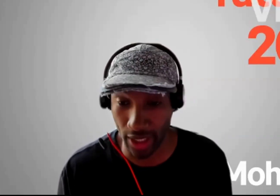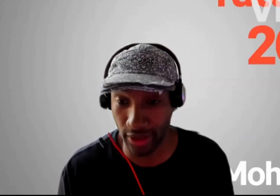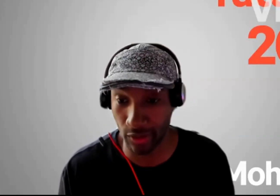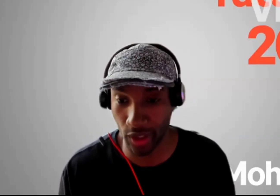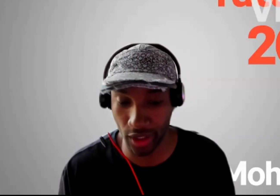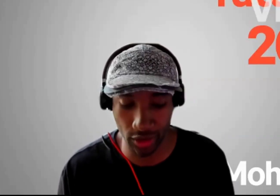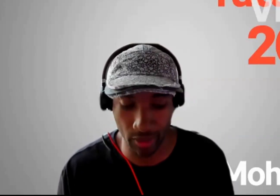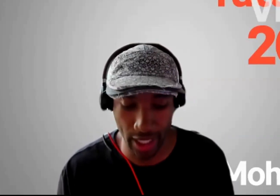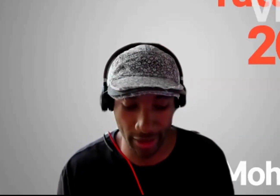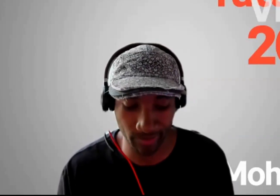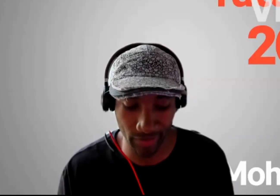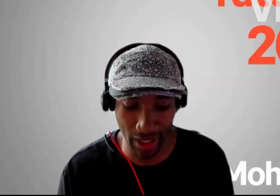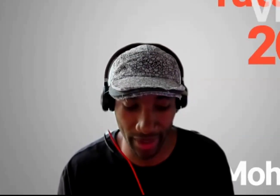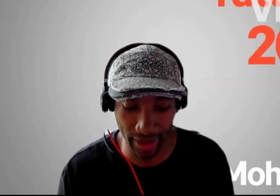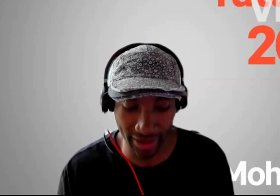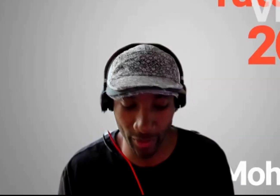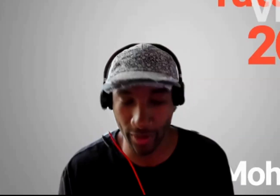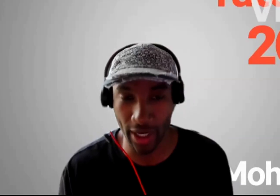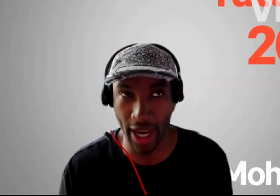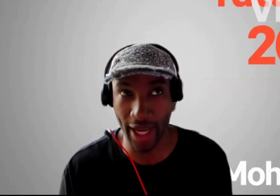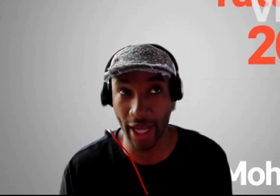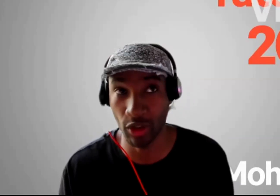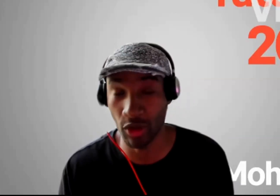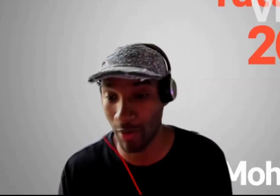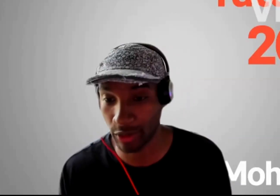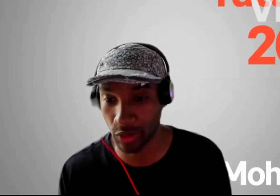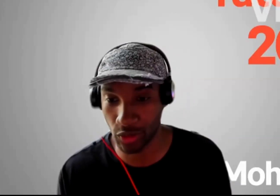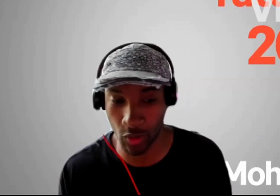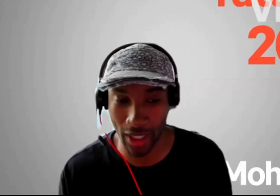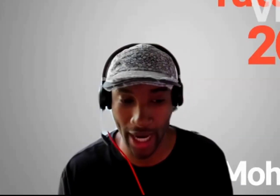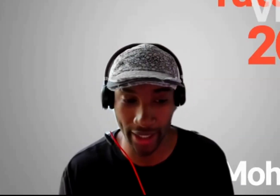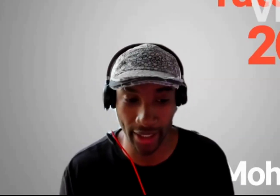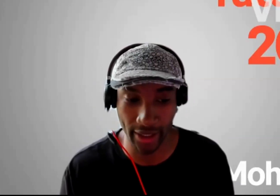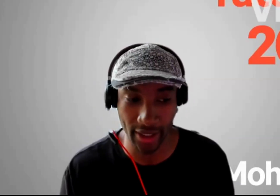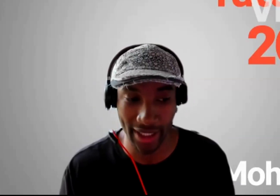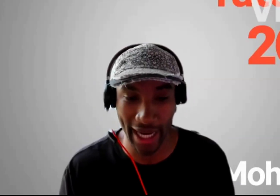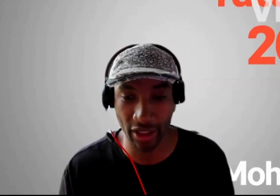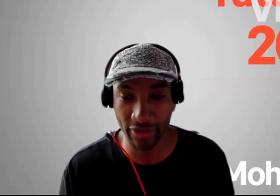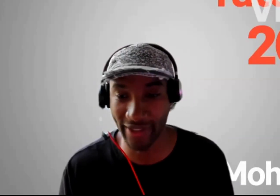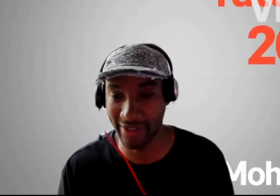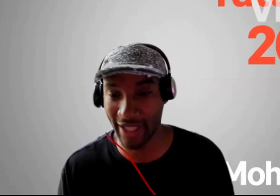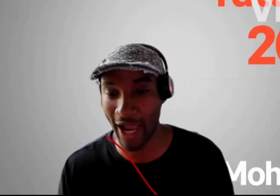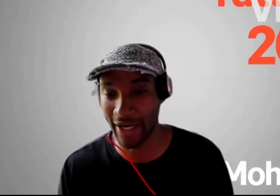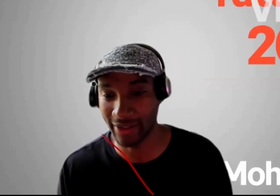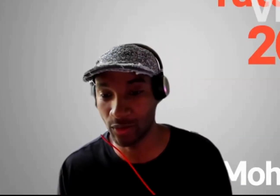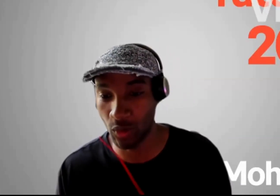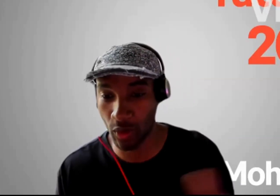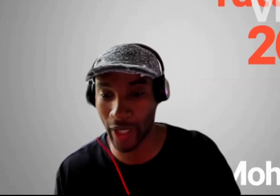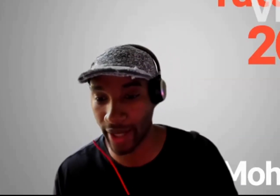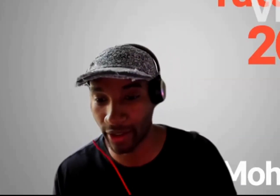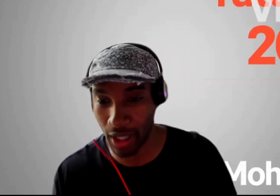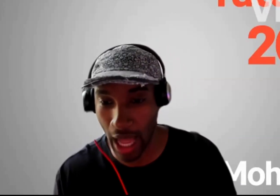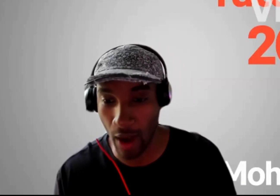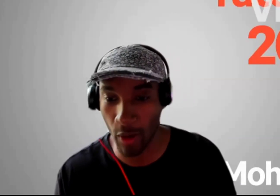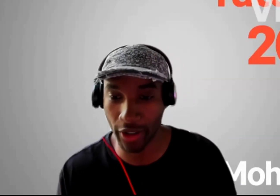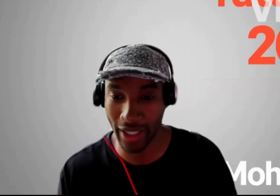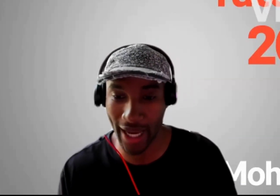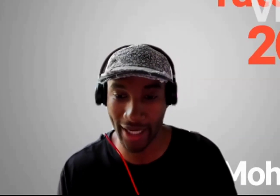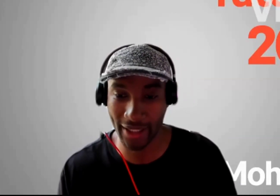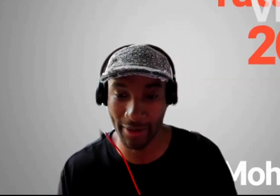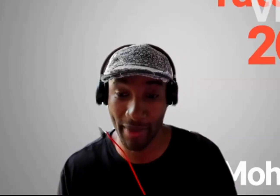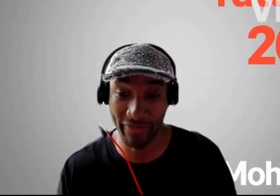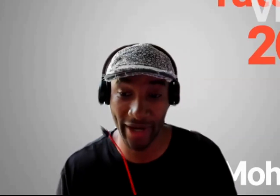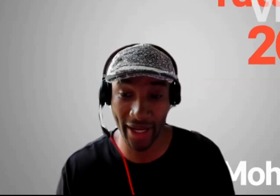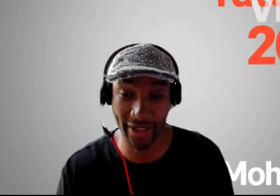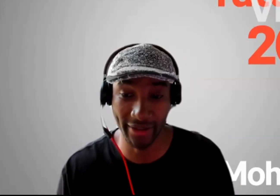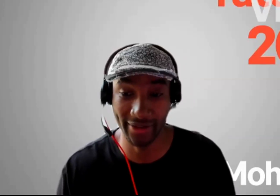this? So I didn't really know. And I mean, I had to go back to school and kind of start to grade lower. And